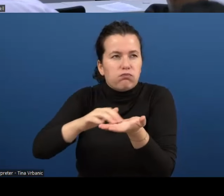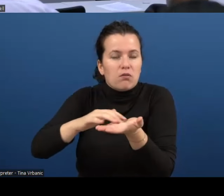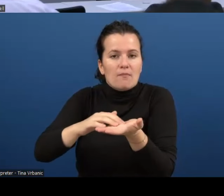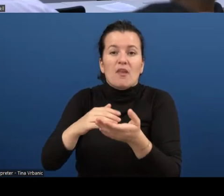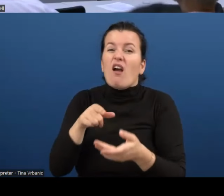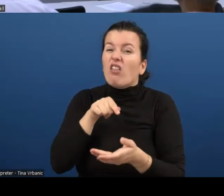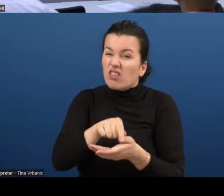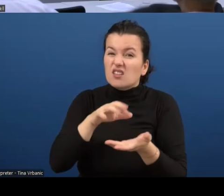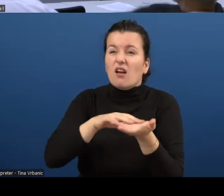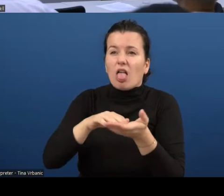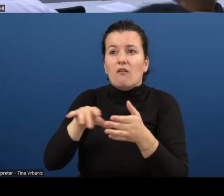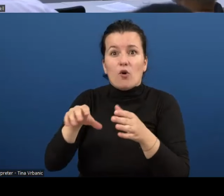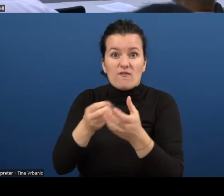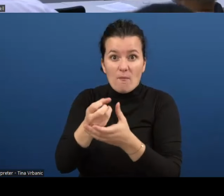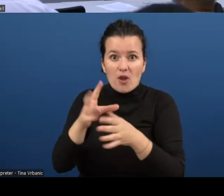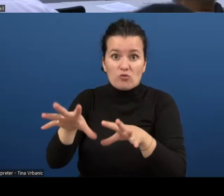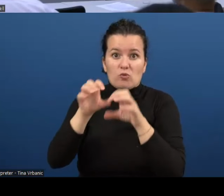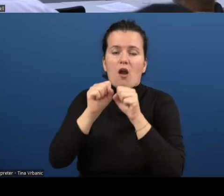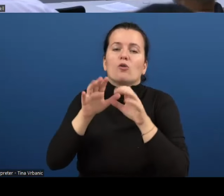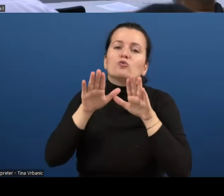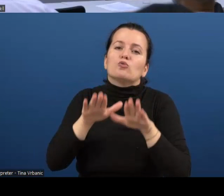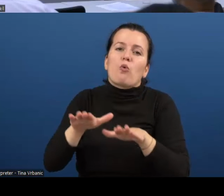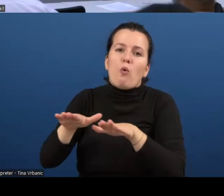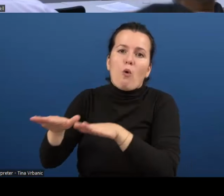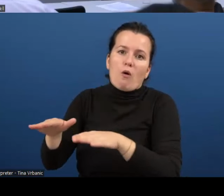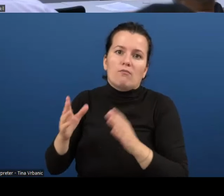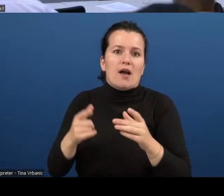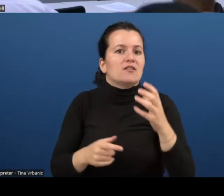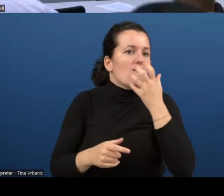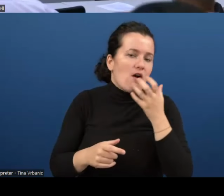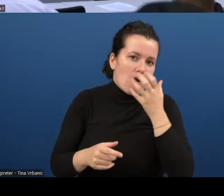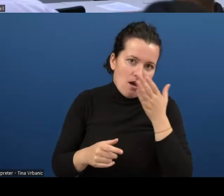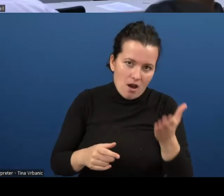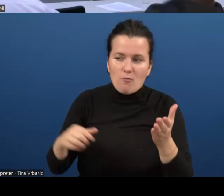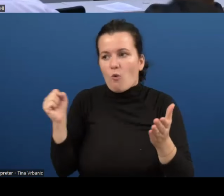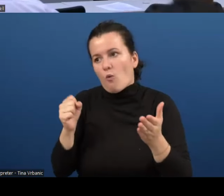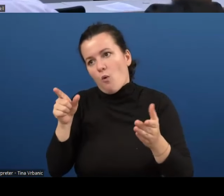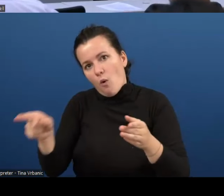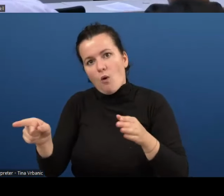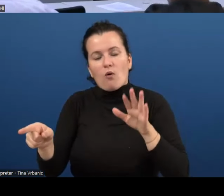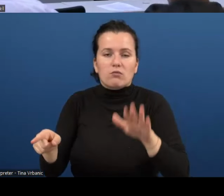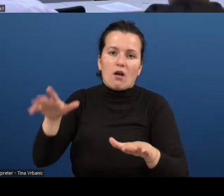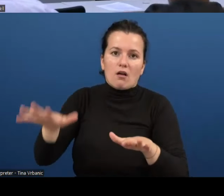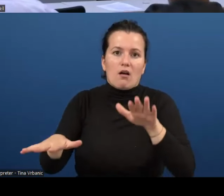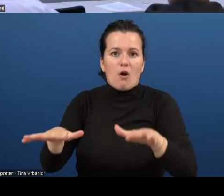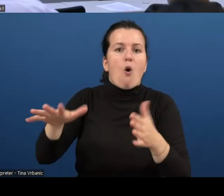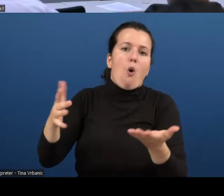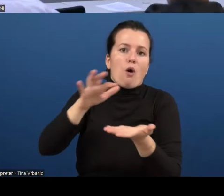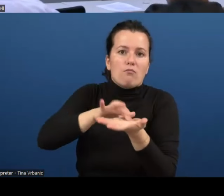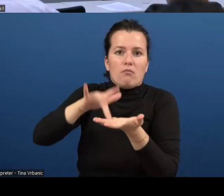has to conduct from one place to another, and it's technically challenging because if